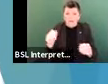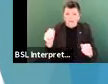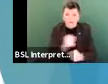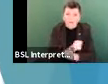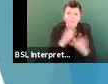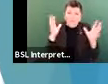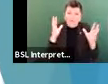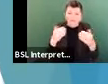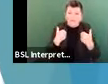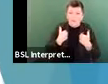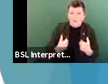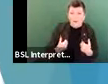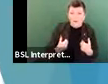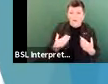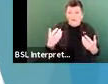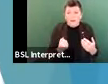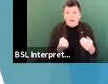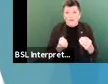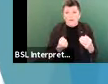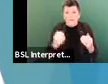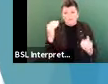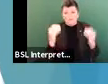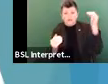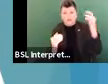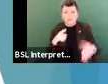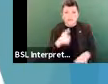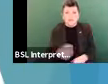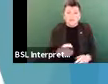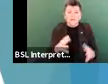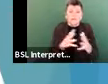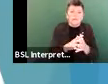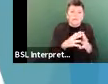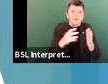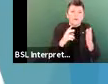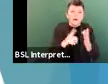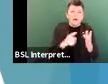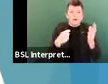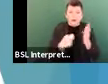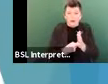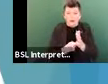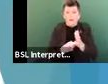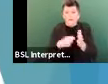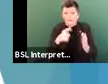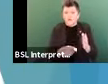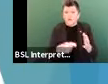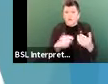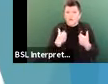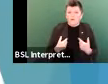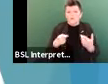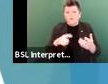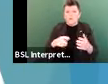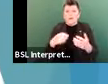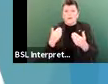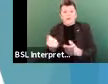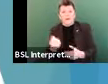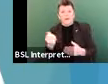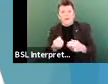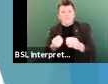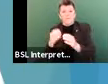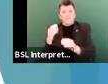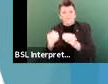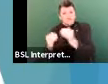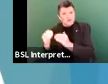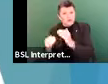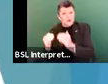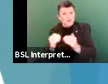income ratio. WIR, the wealth to income ratio, had been invented by Stiglitz as an indicator